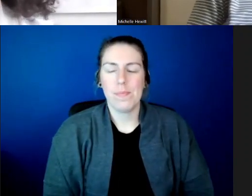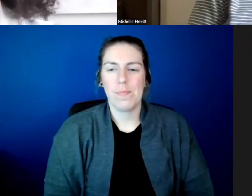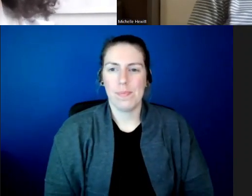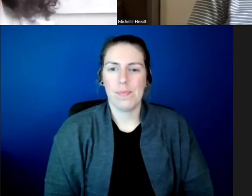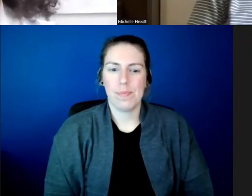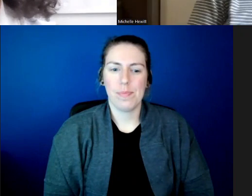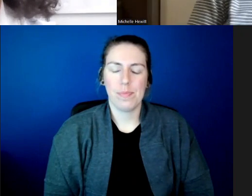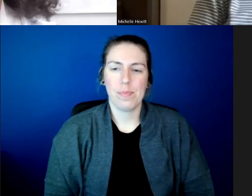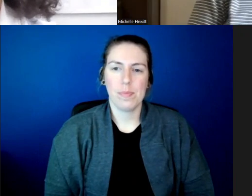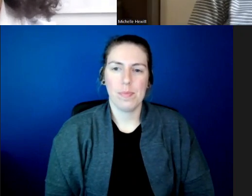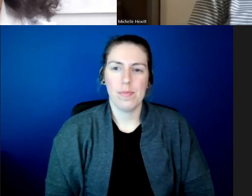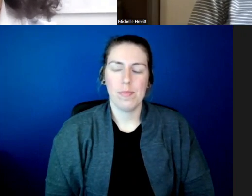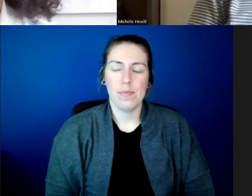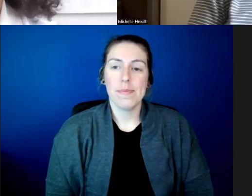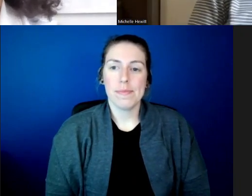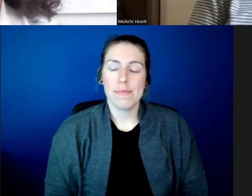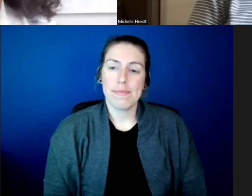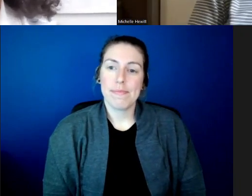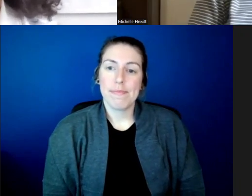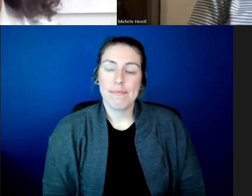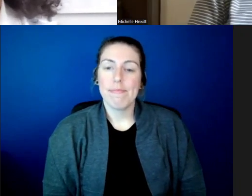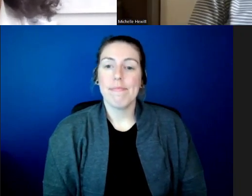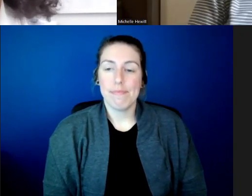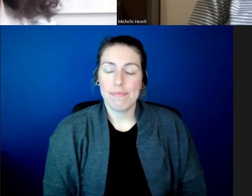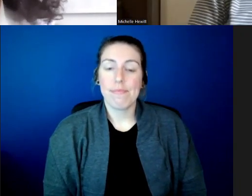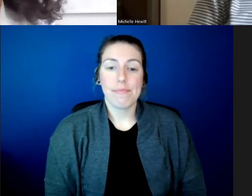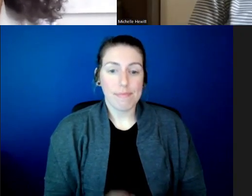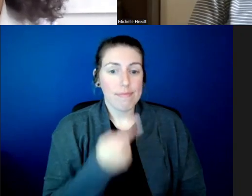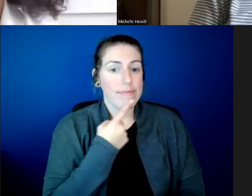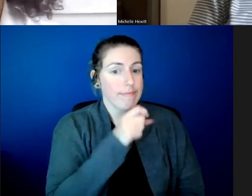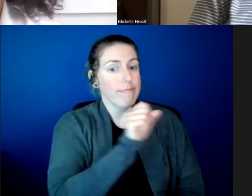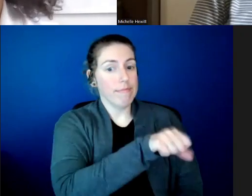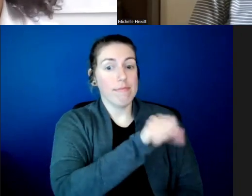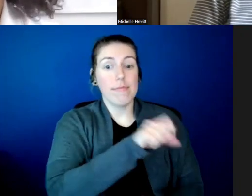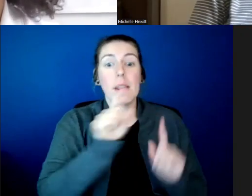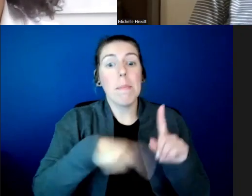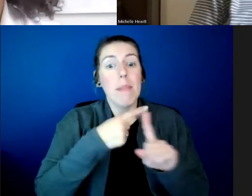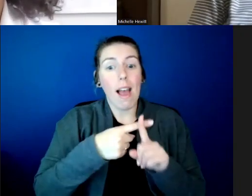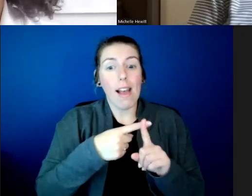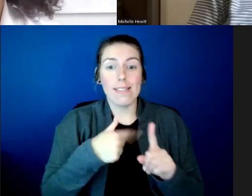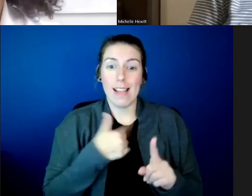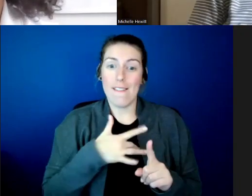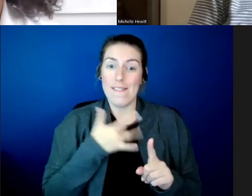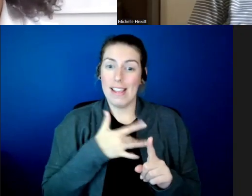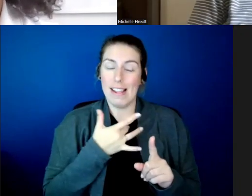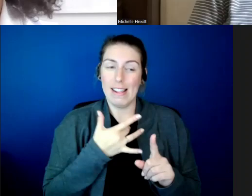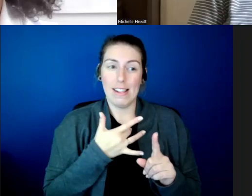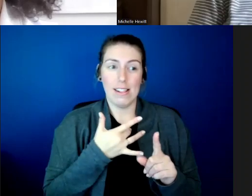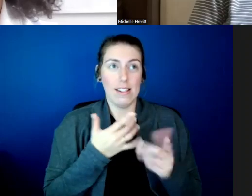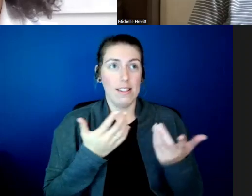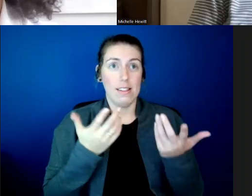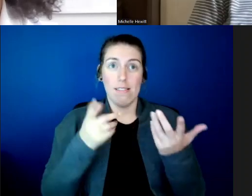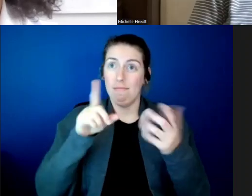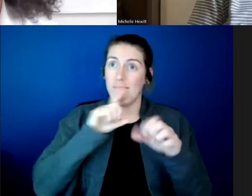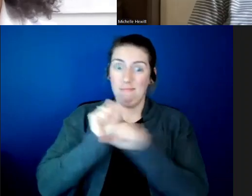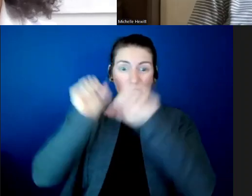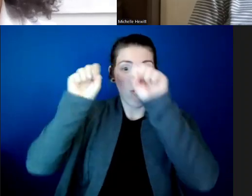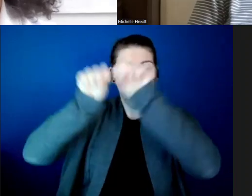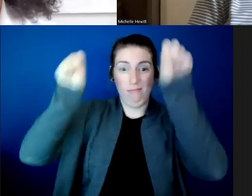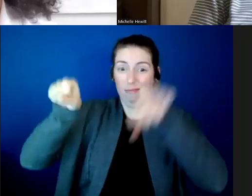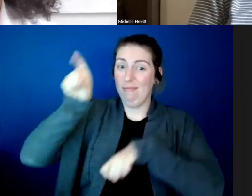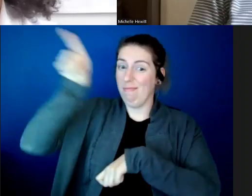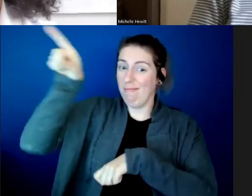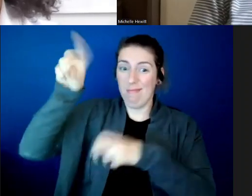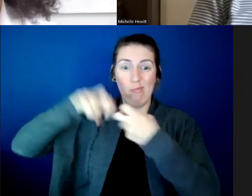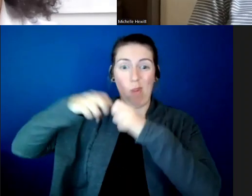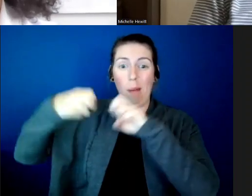Mm-hmm. And I think it also puts blame on individuals for structural issues. I think the language that you used at